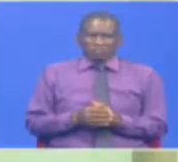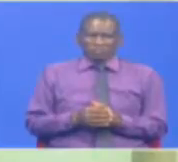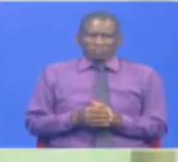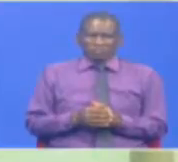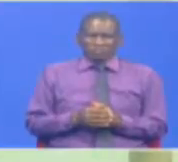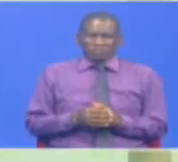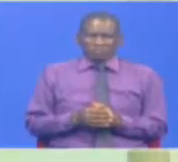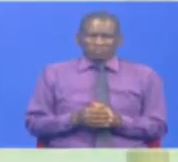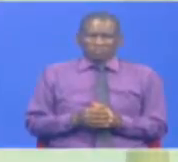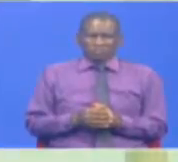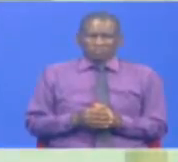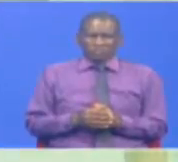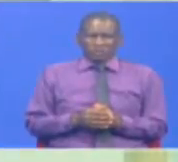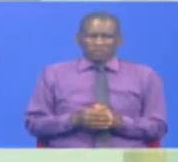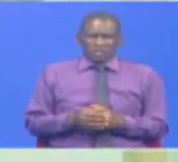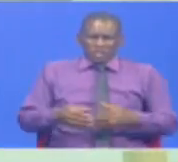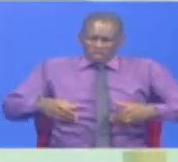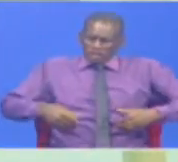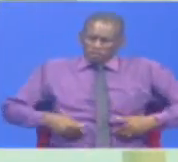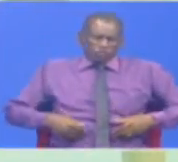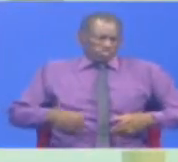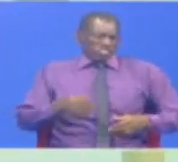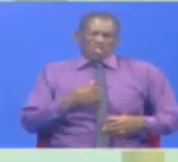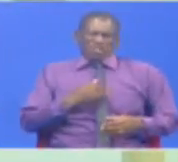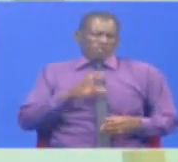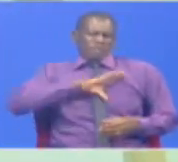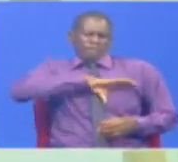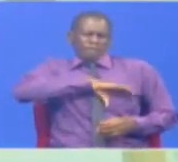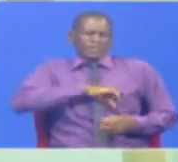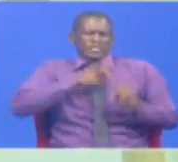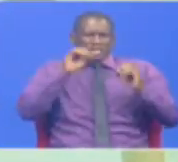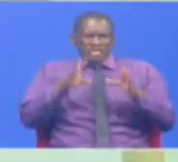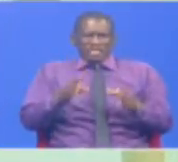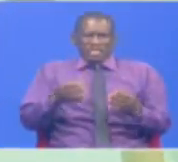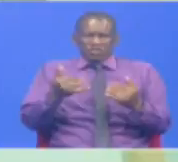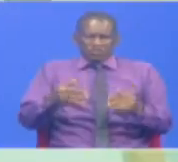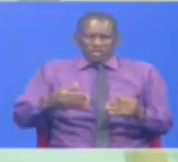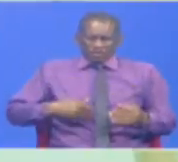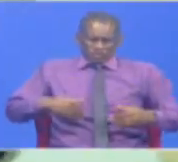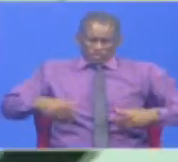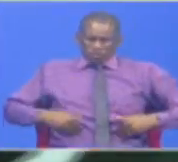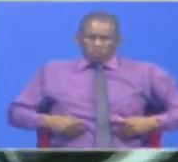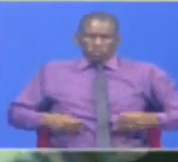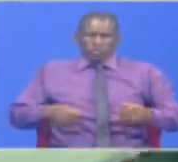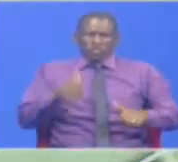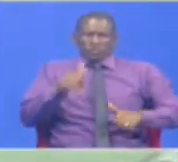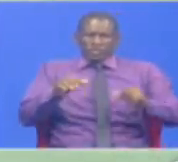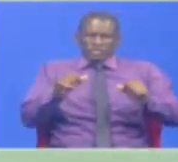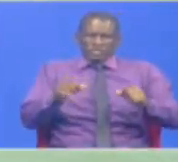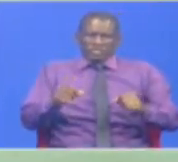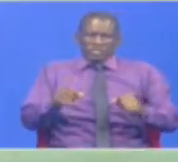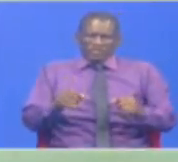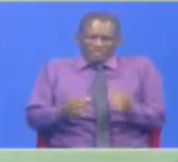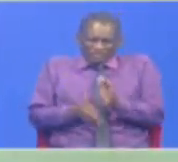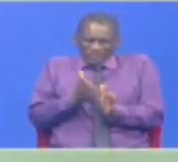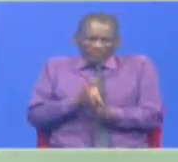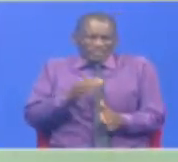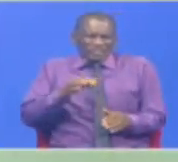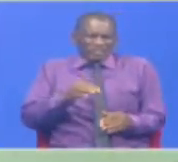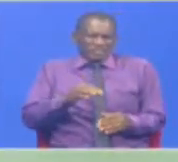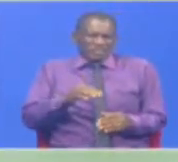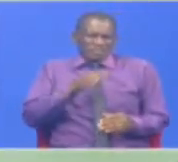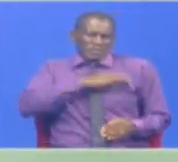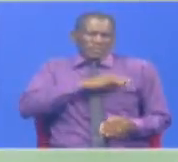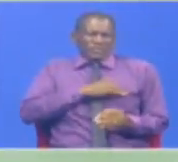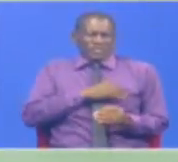Our generation is not patient. We live in a generation where instant gratification is all we seek for. I'd blame